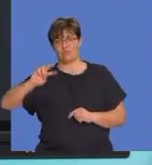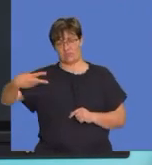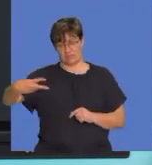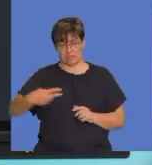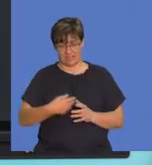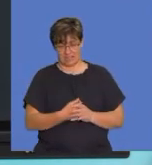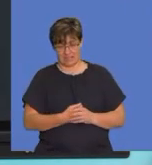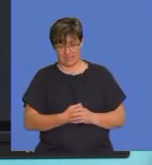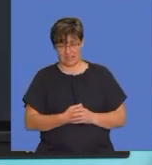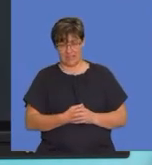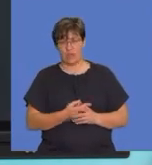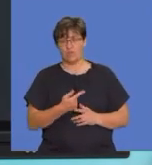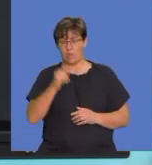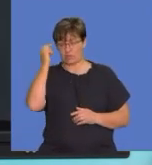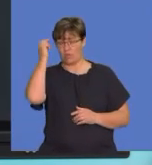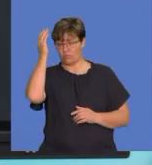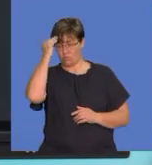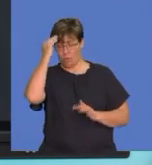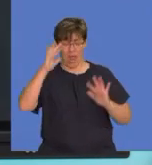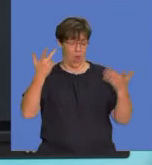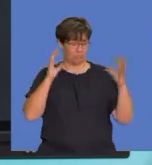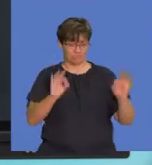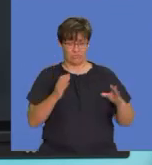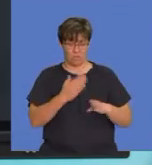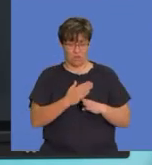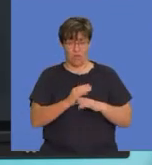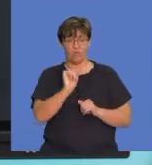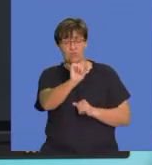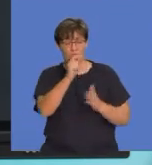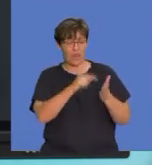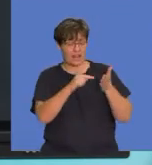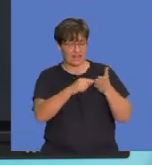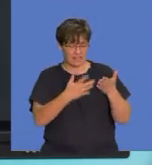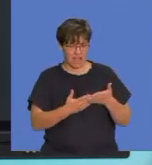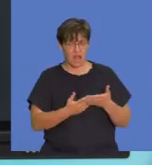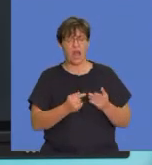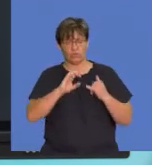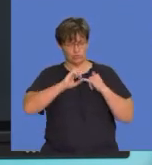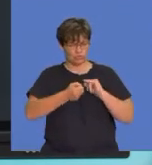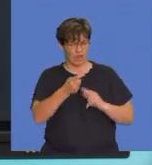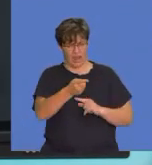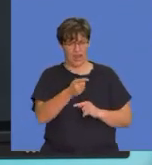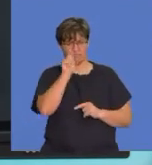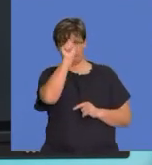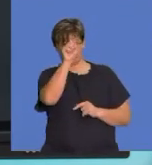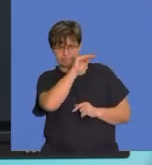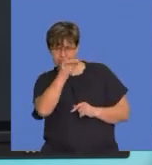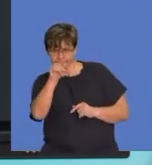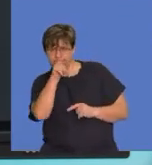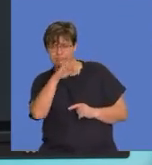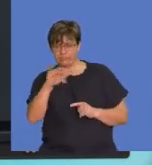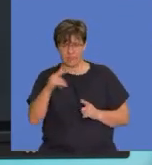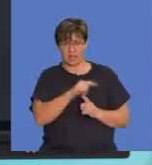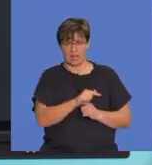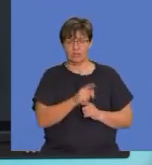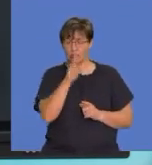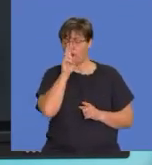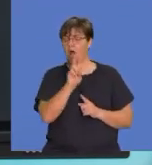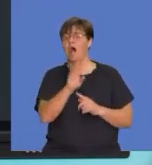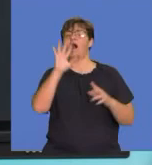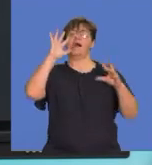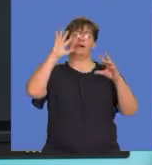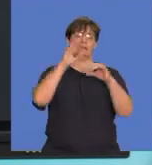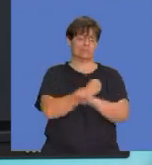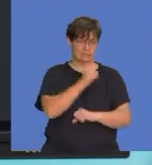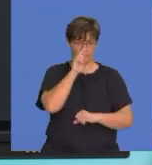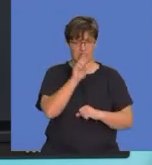me the other 3 reciprocals. So make sure that you are familiar with this. So just on your calculator now and try and press these